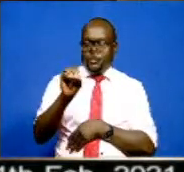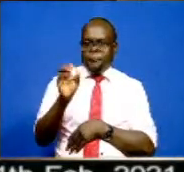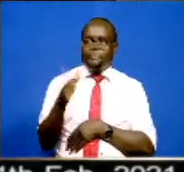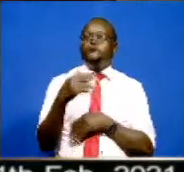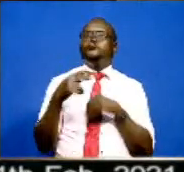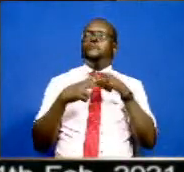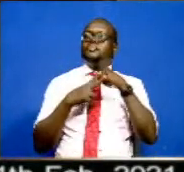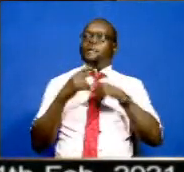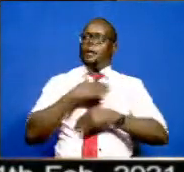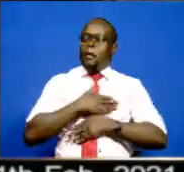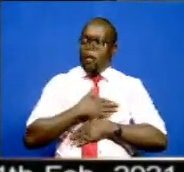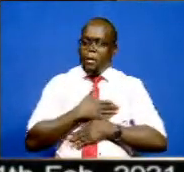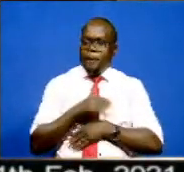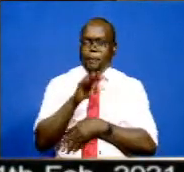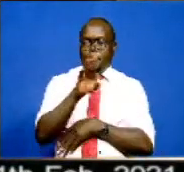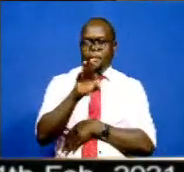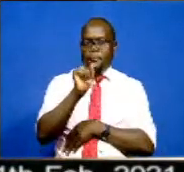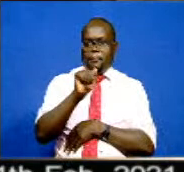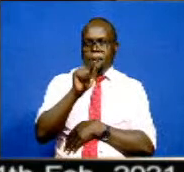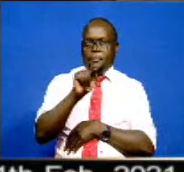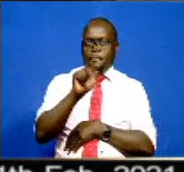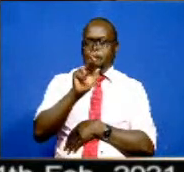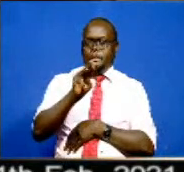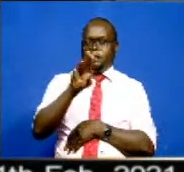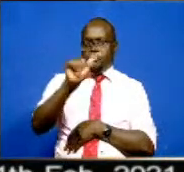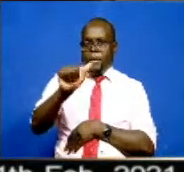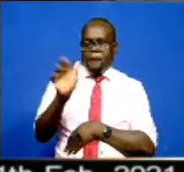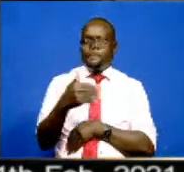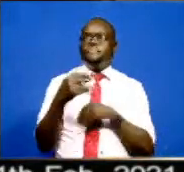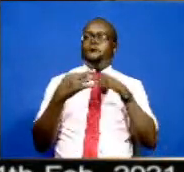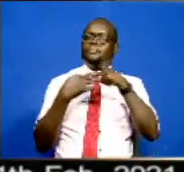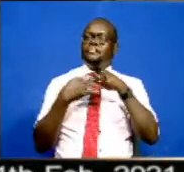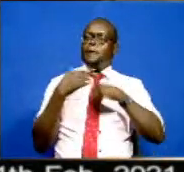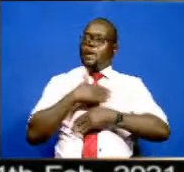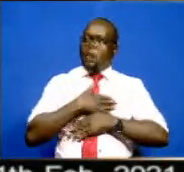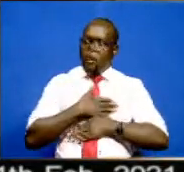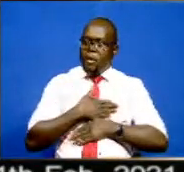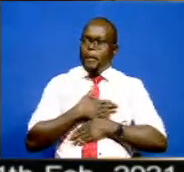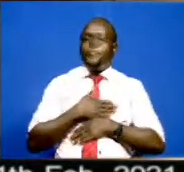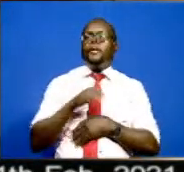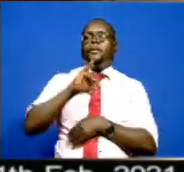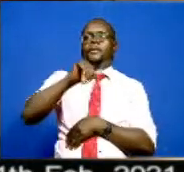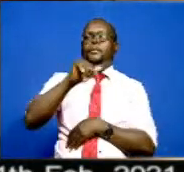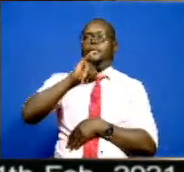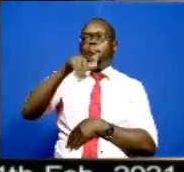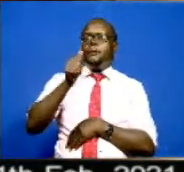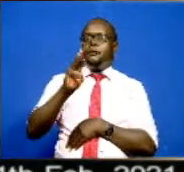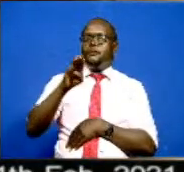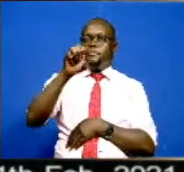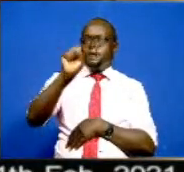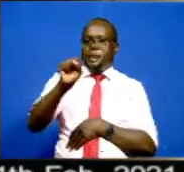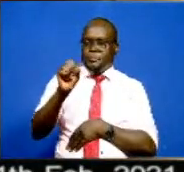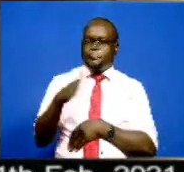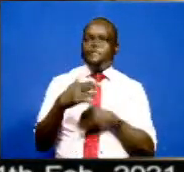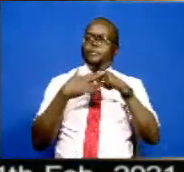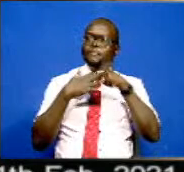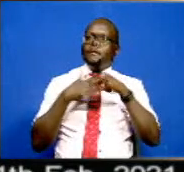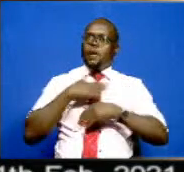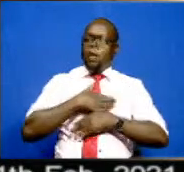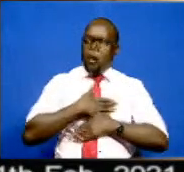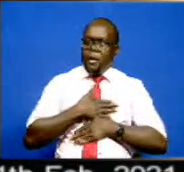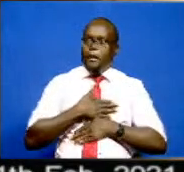the Honorable Fatuma Gedi Ali, MP, the Honorable James Gichuki Mugambi, MP, the